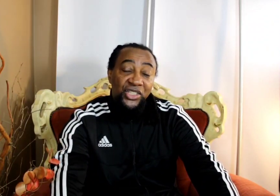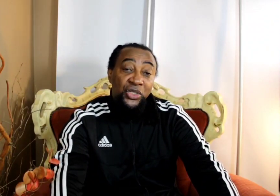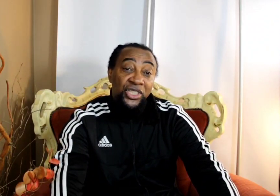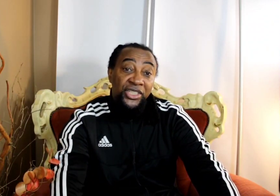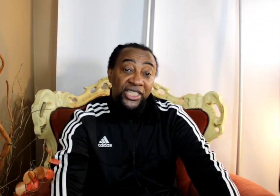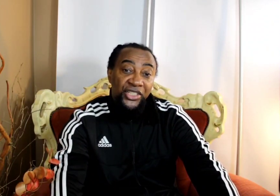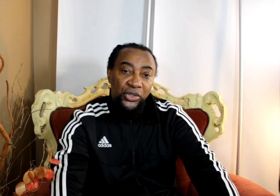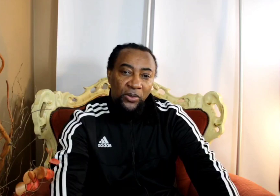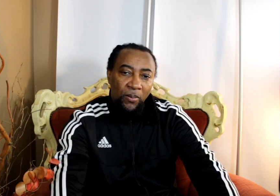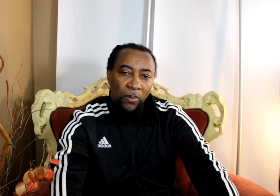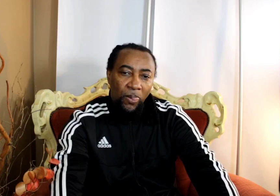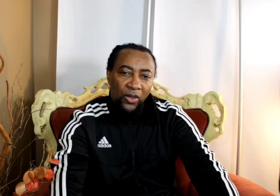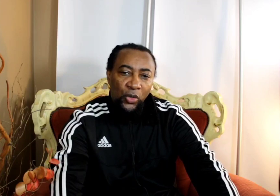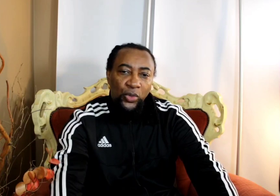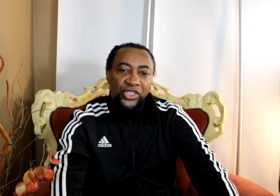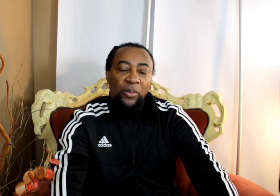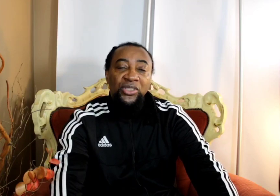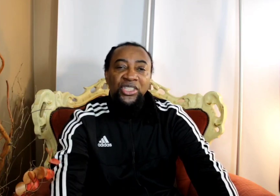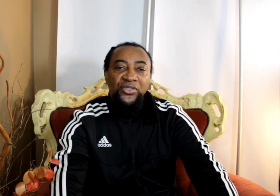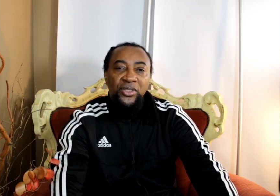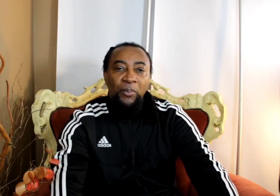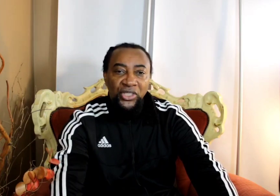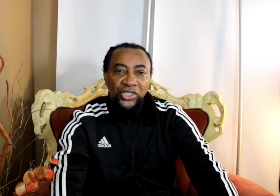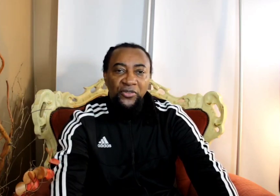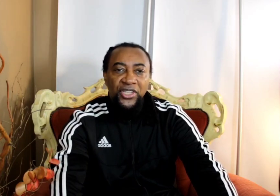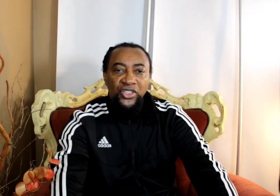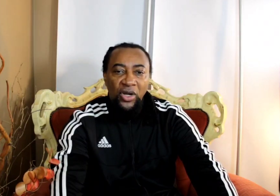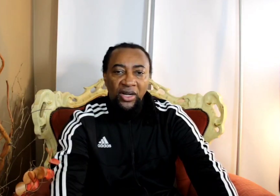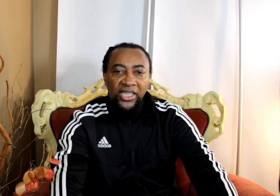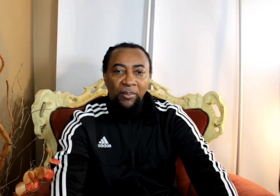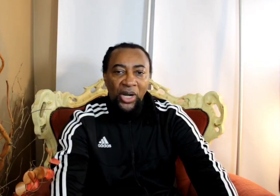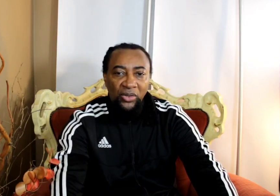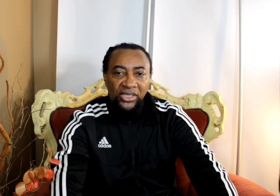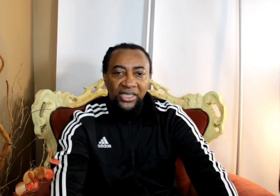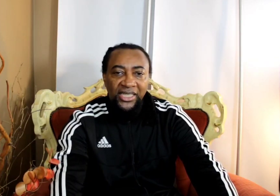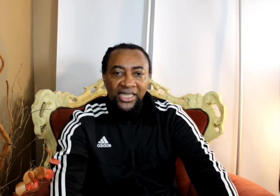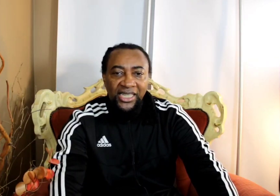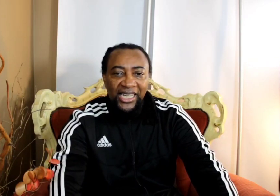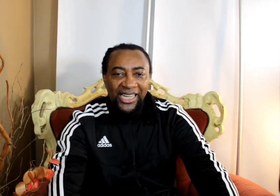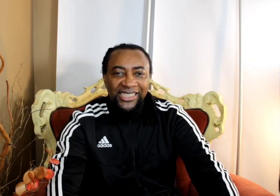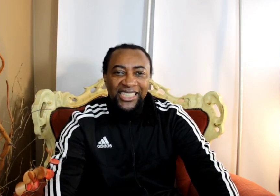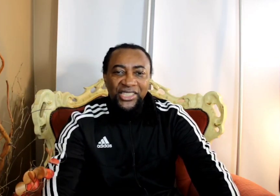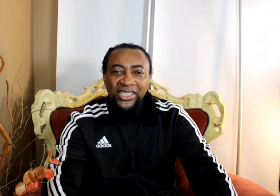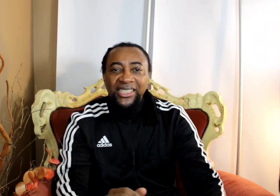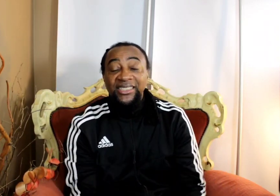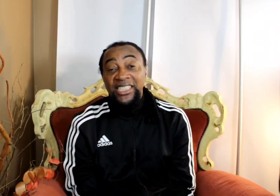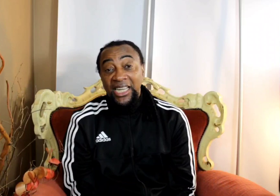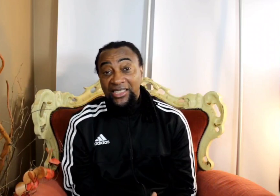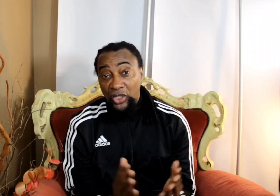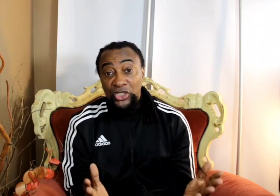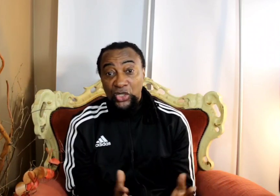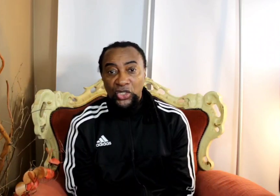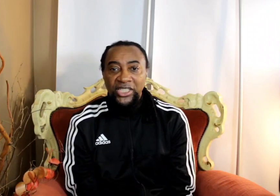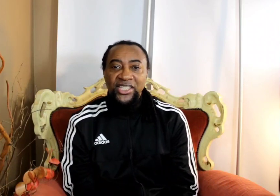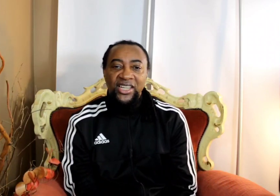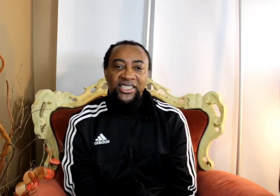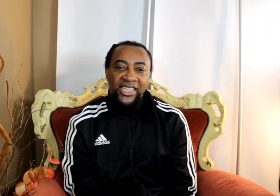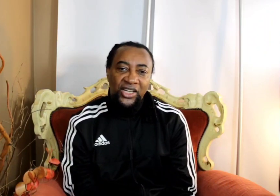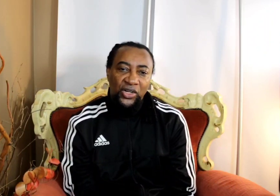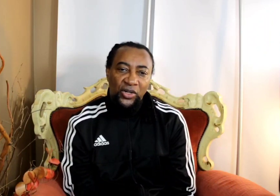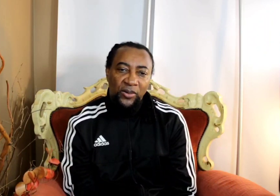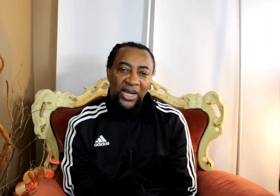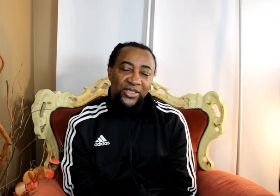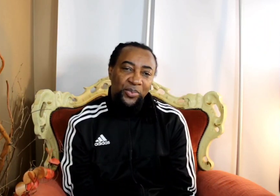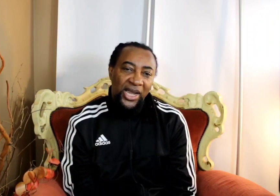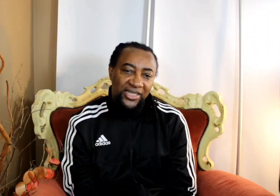and she introduces an issue which the opposition feels strongly about. an issue that she, according to her, did not